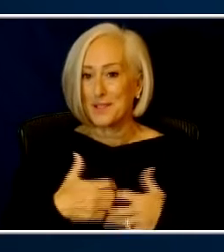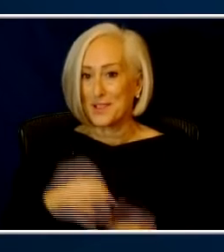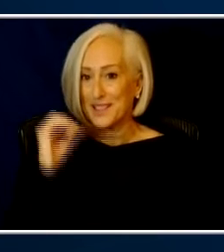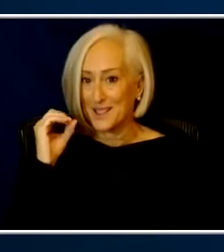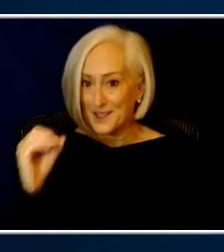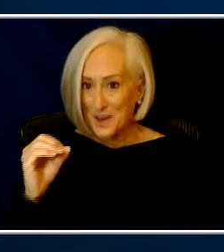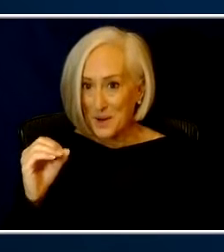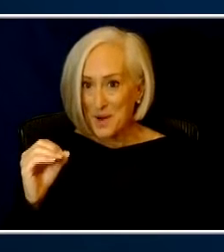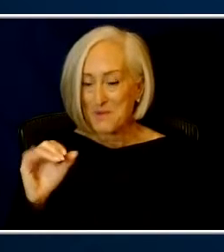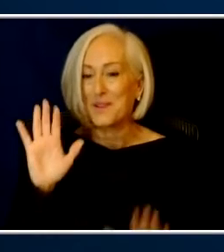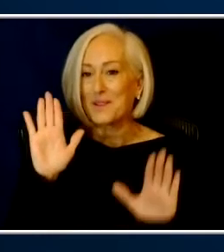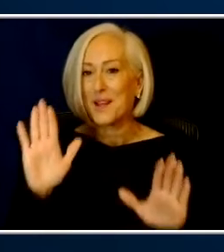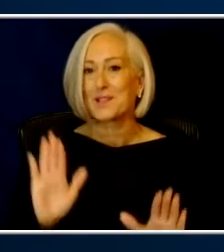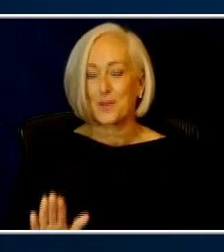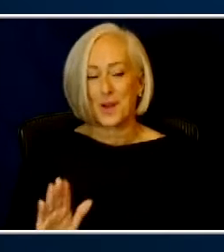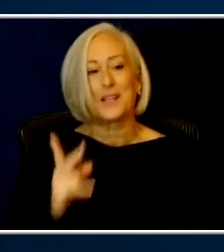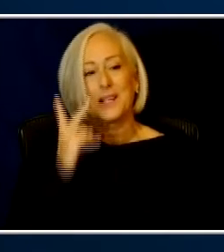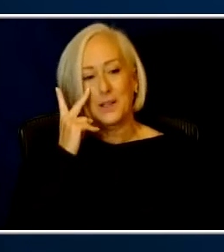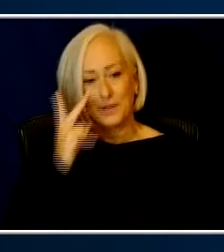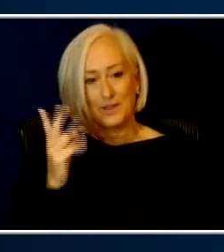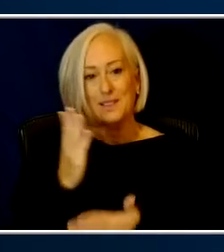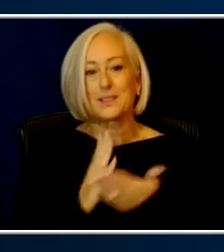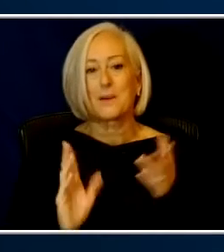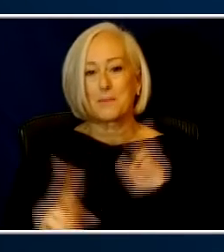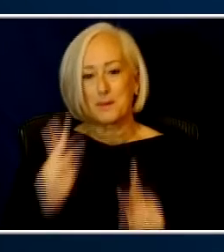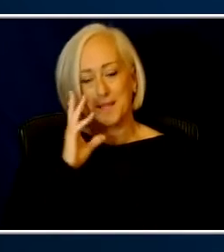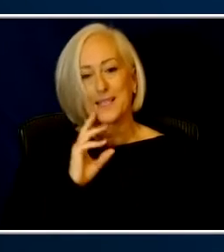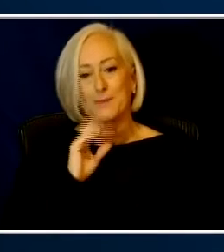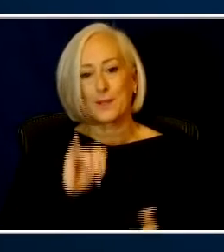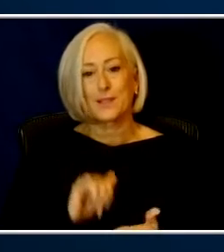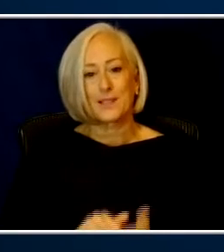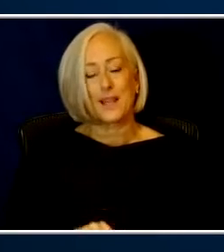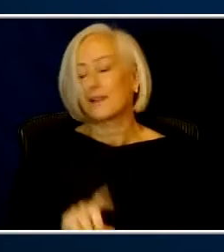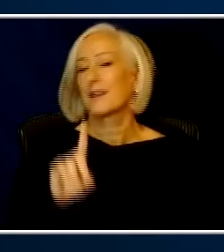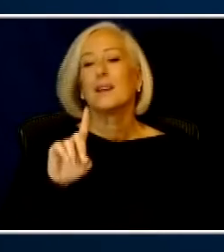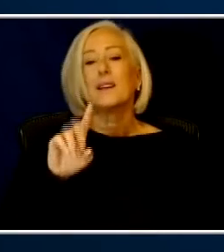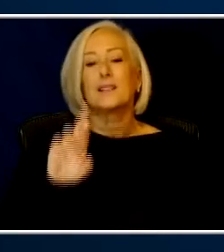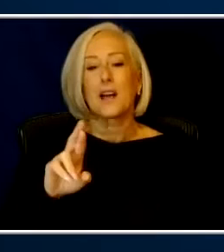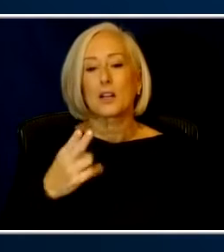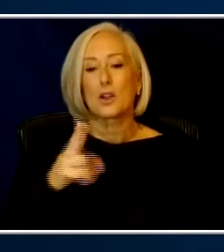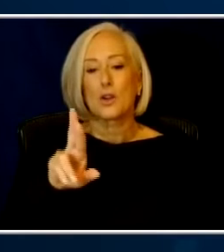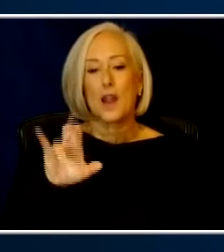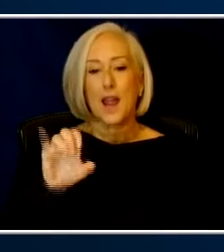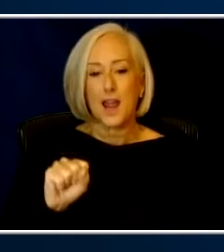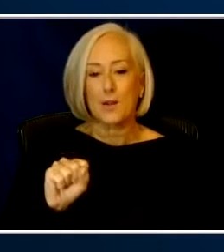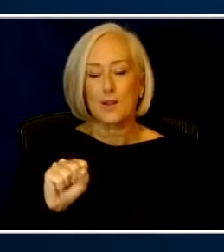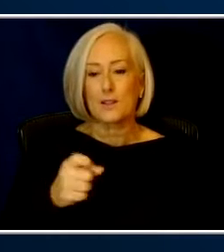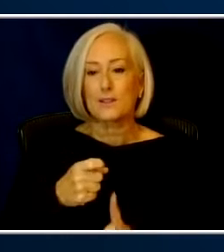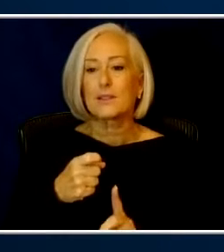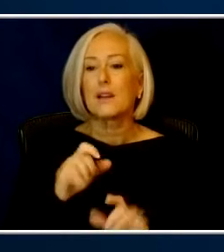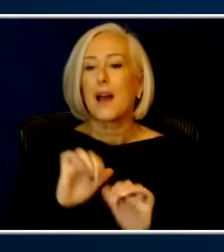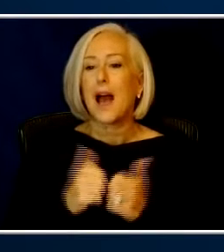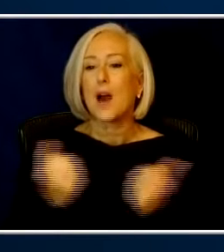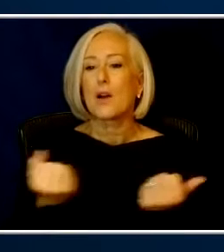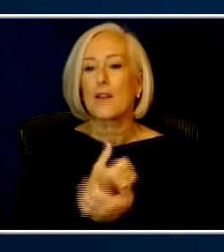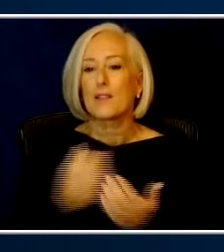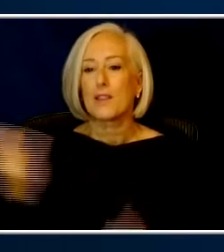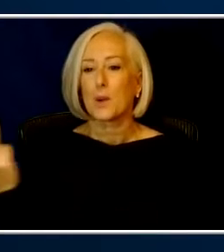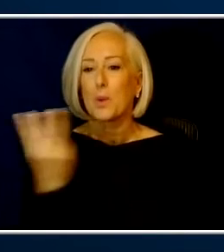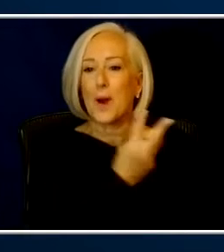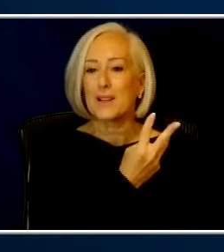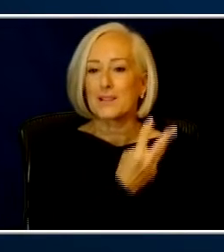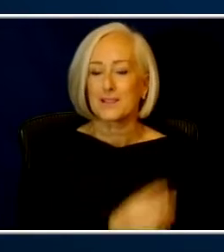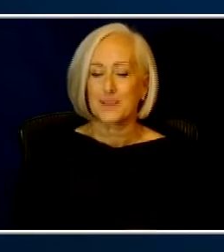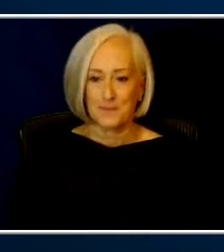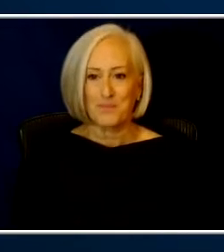folks hit that. Dr. Heather Harris joins us from HaysMed. Heather, how are things out west? Good morning. Yeah, we